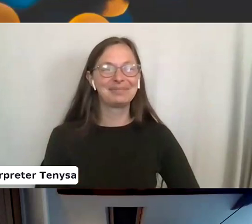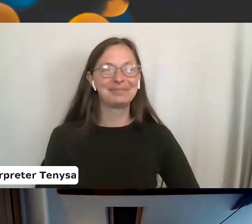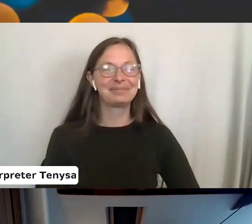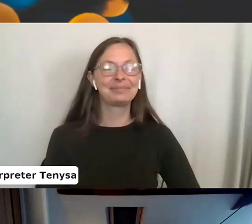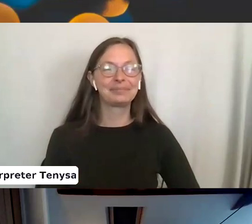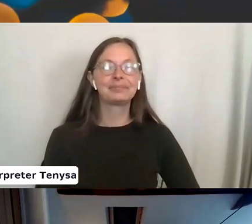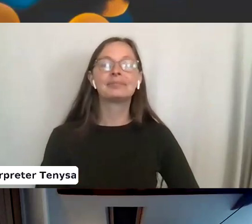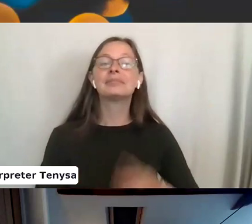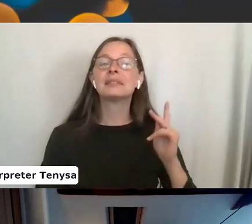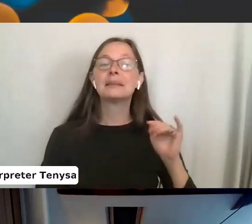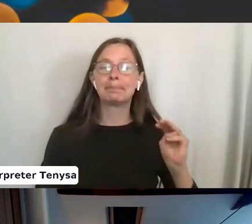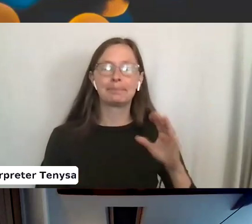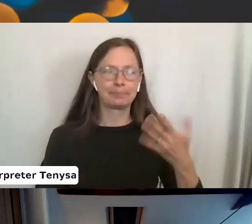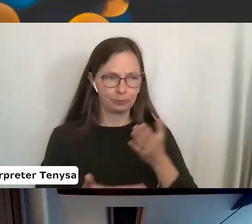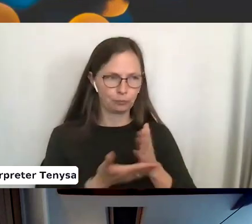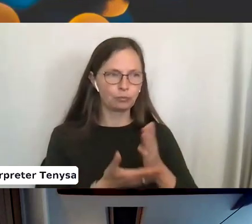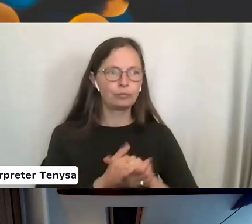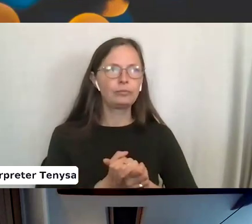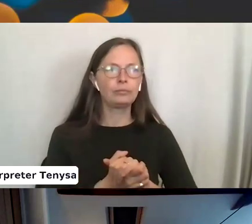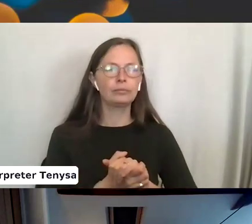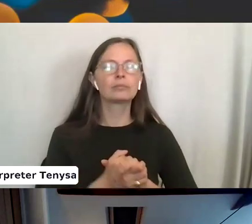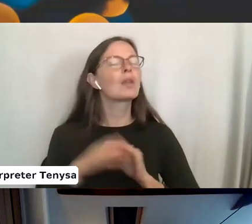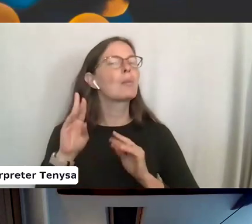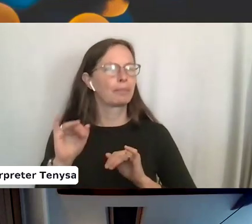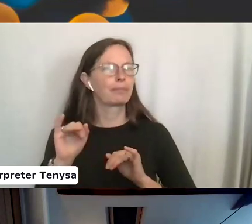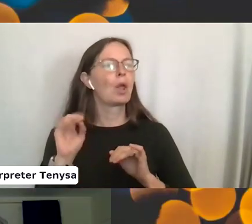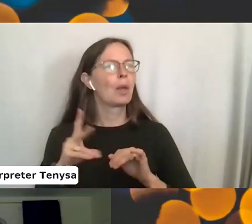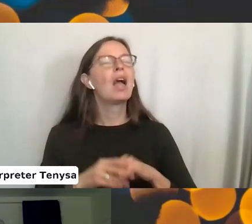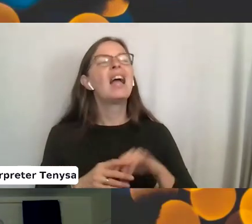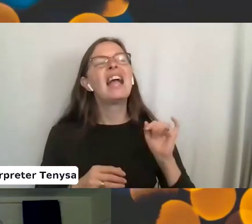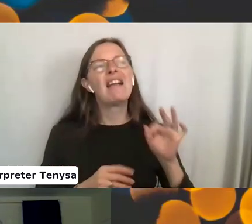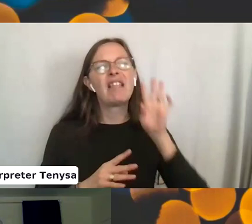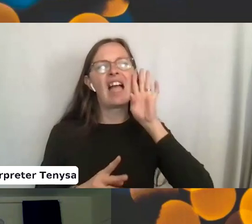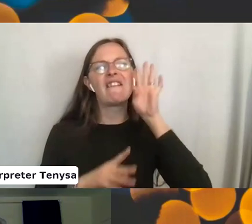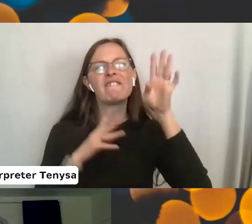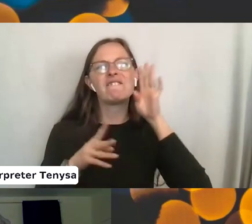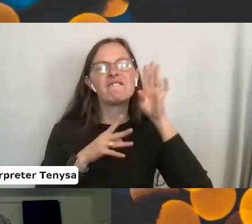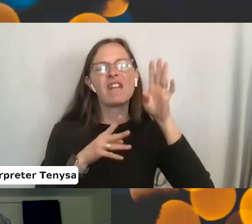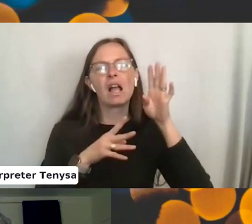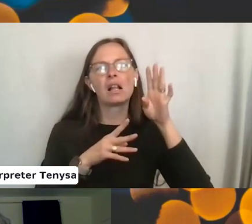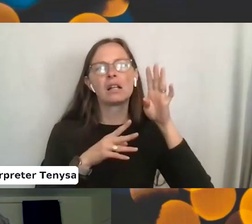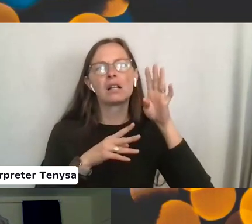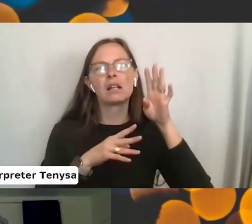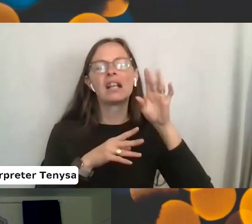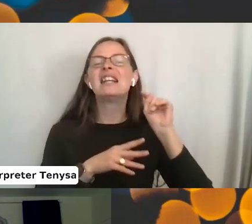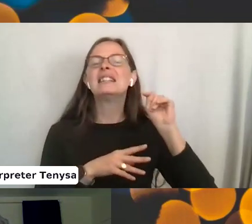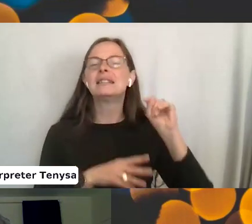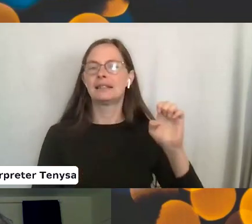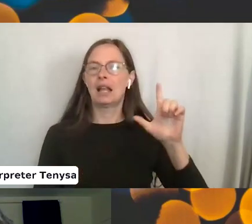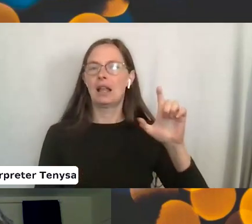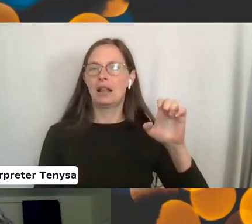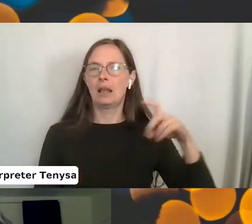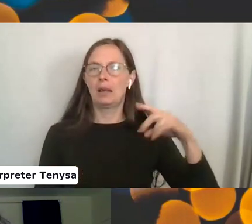All right. Okay. If they ever invent teleportation, would you actually trust it enough to try